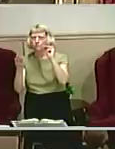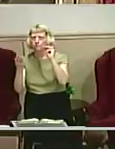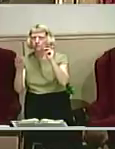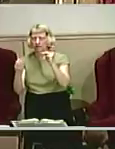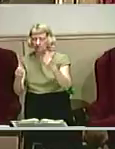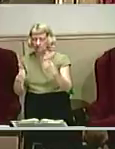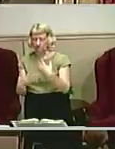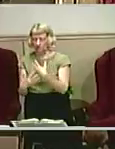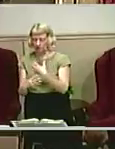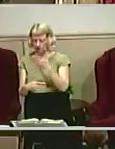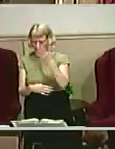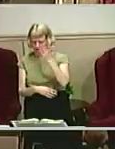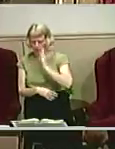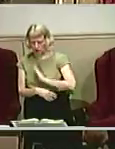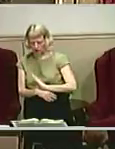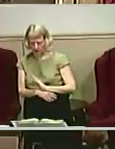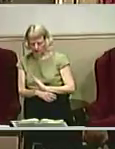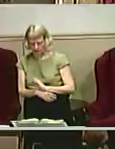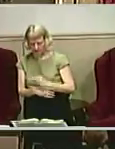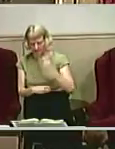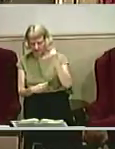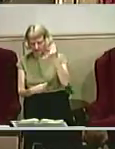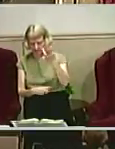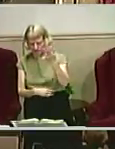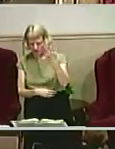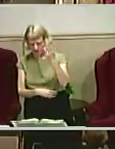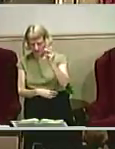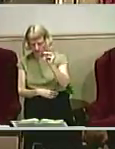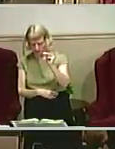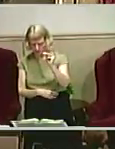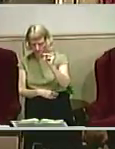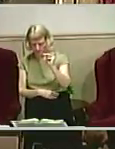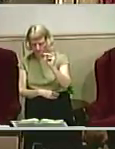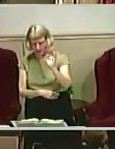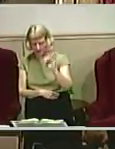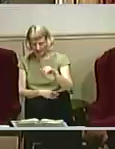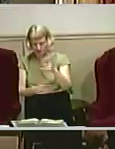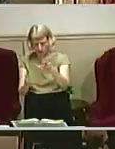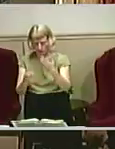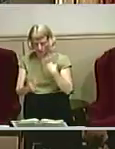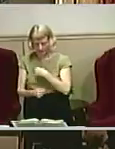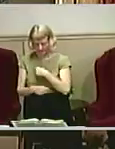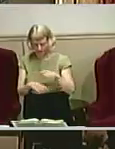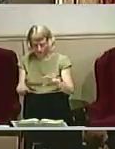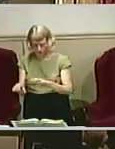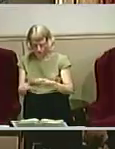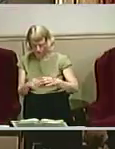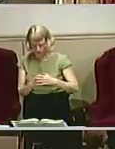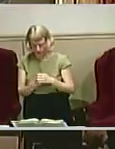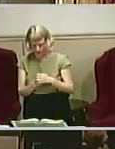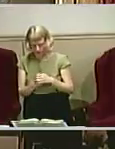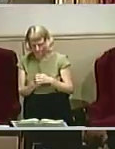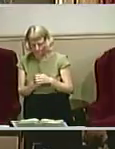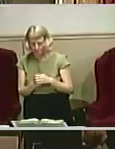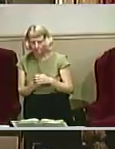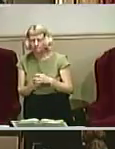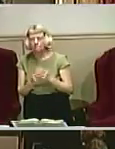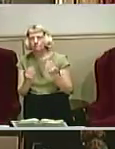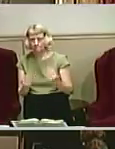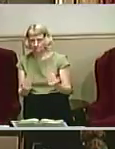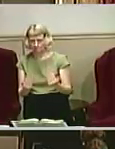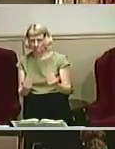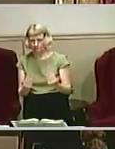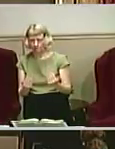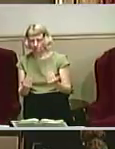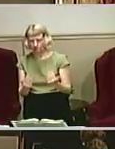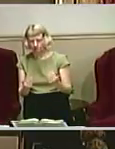Having fear of God. And just give to Him. Because that's what He wants us to do. Now, it tells